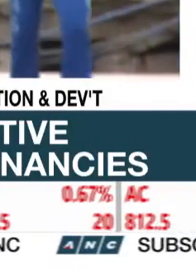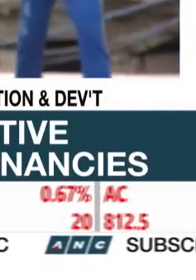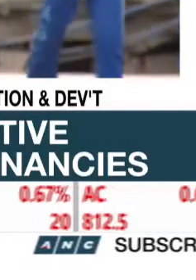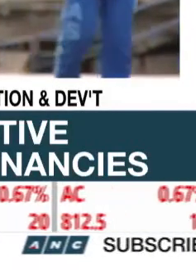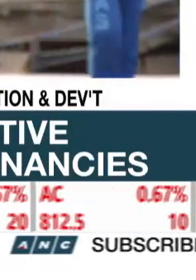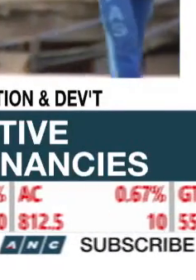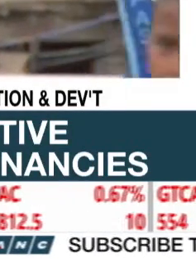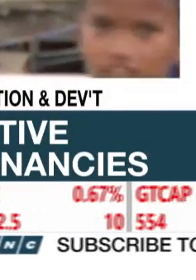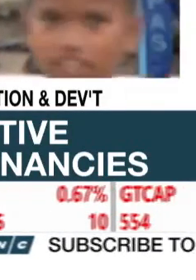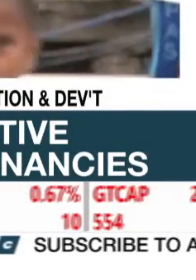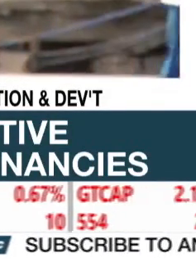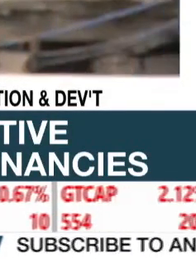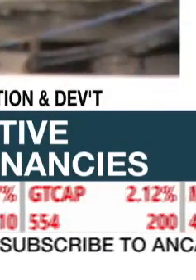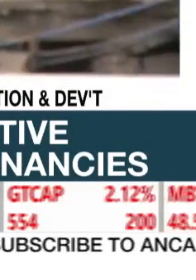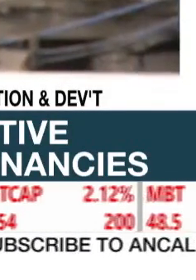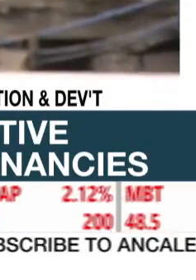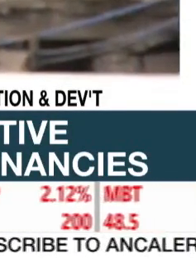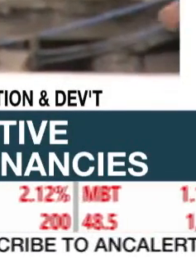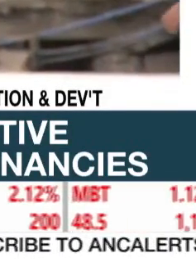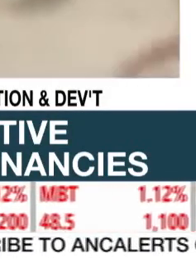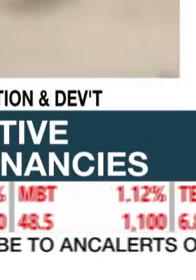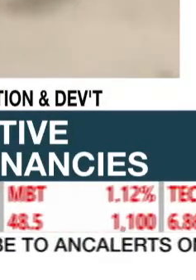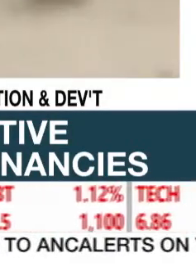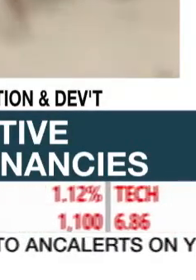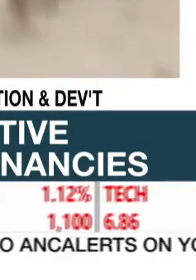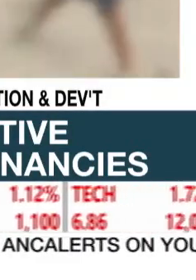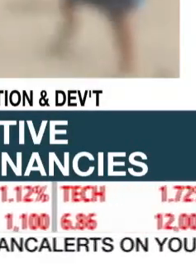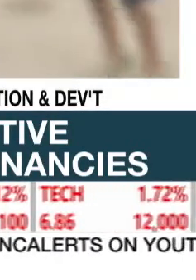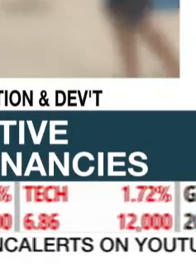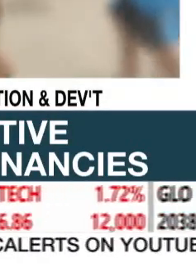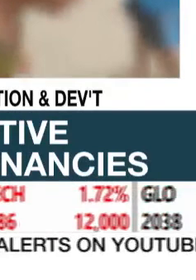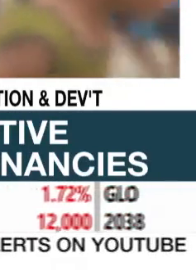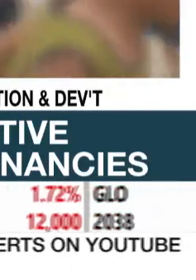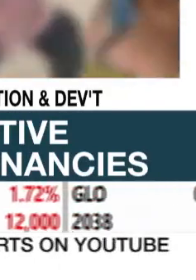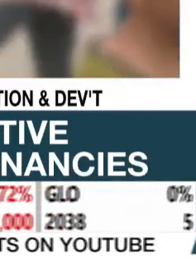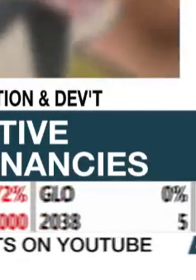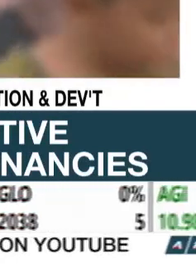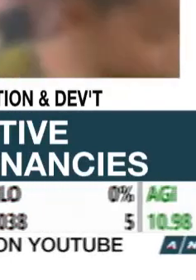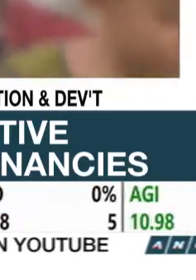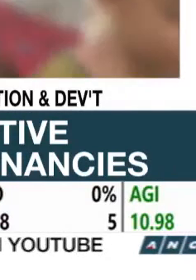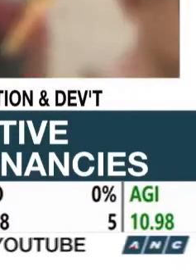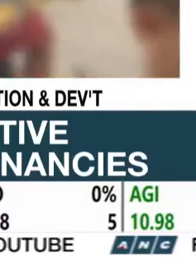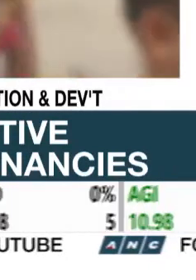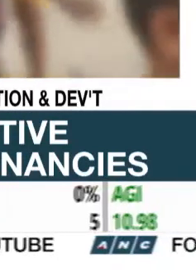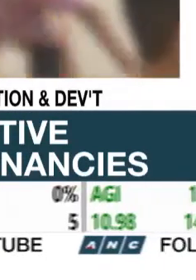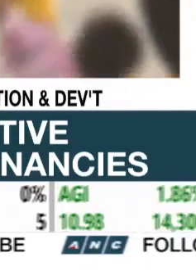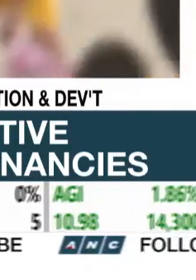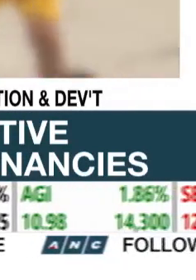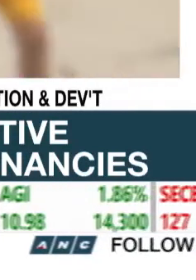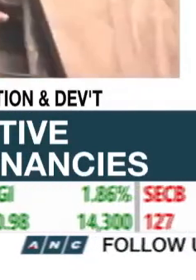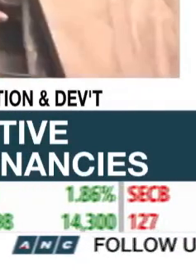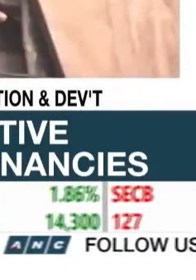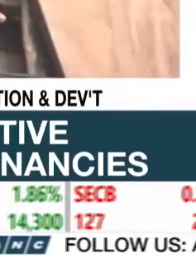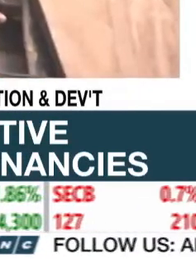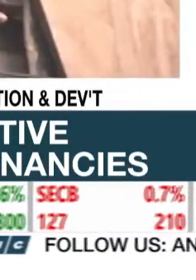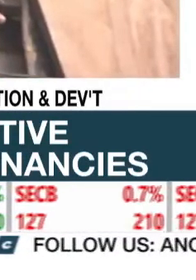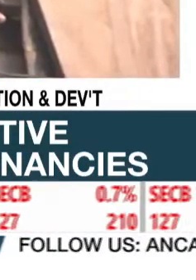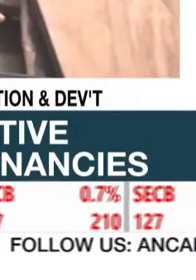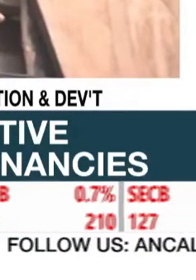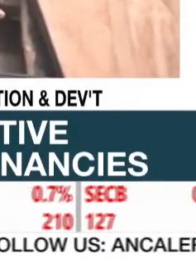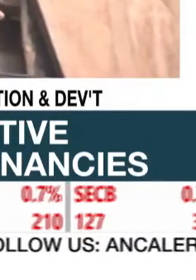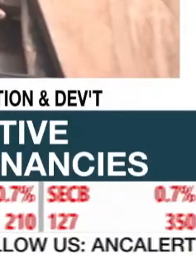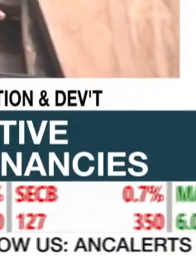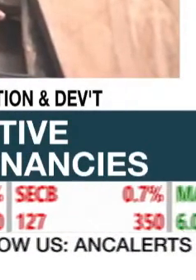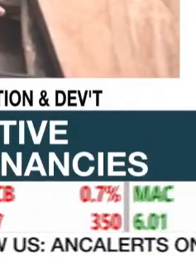were things also in the RH law that were supposed to happen early on, like comprehensive sexuality education.